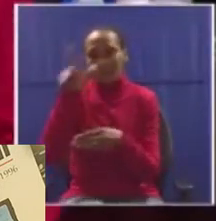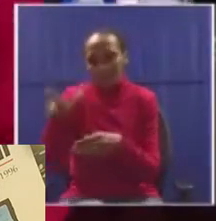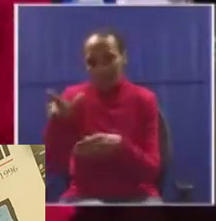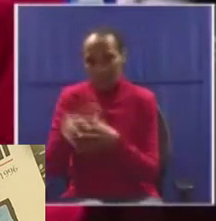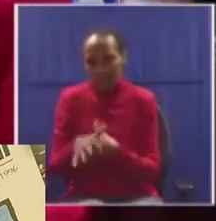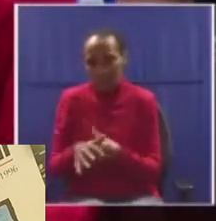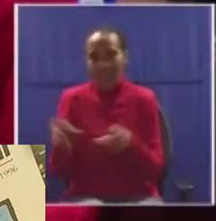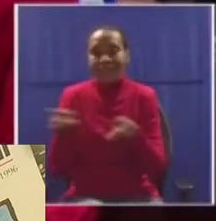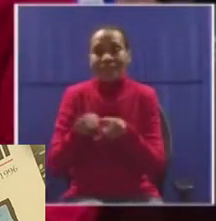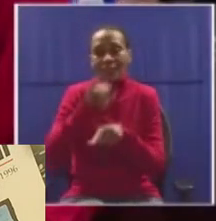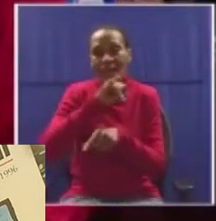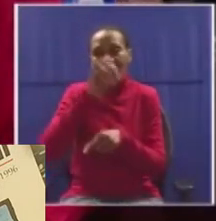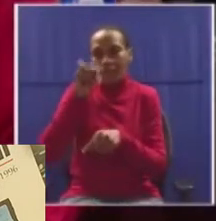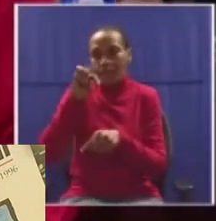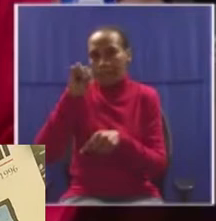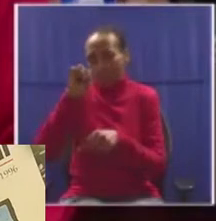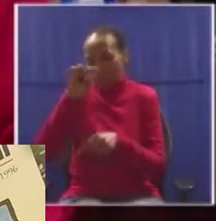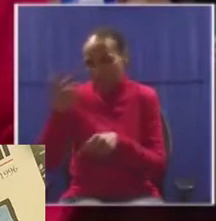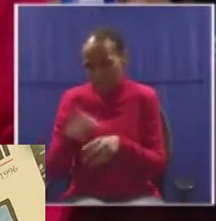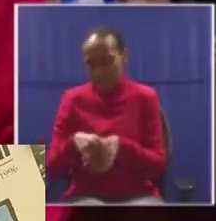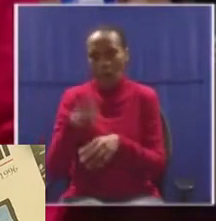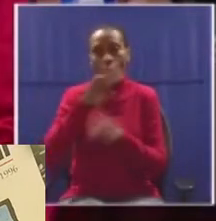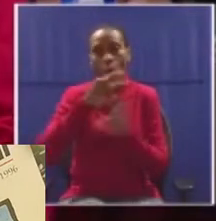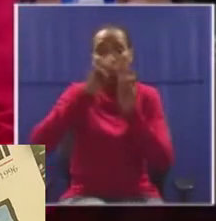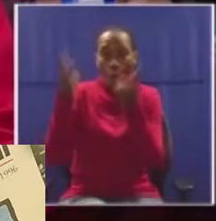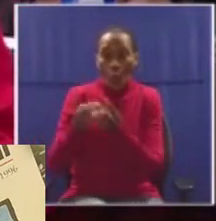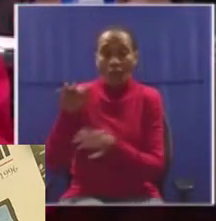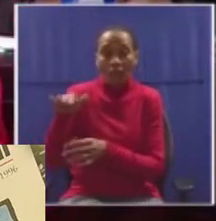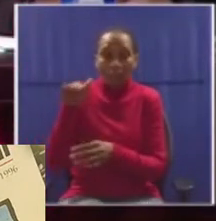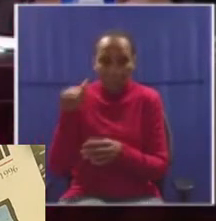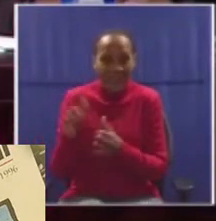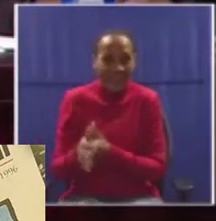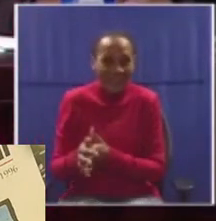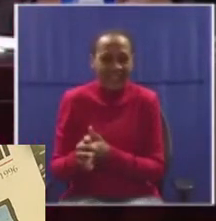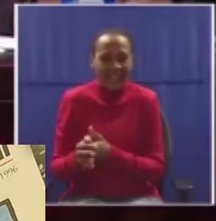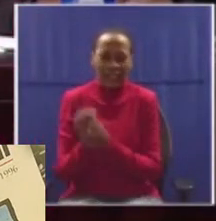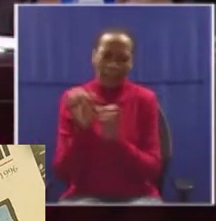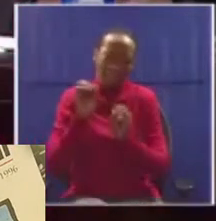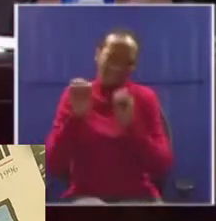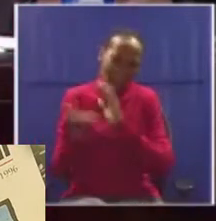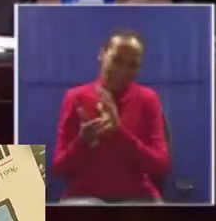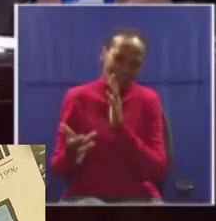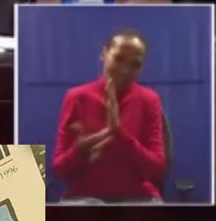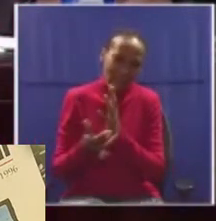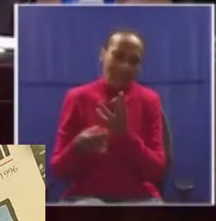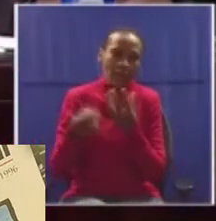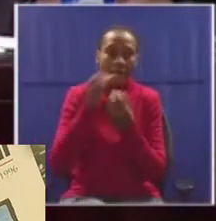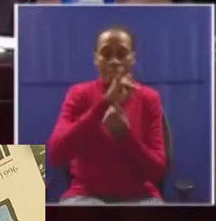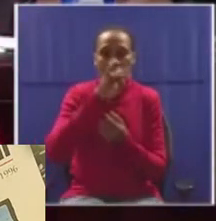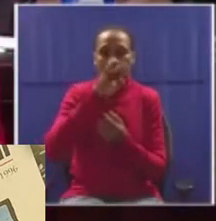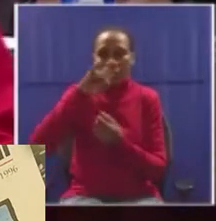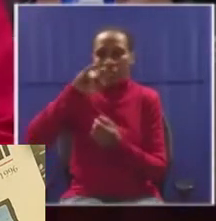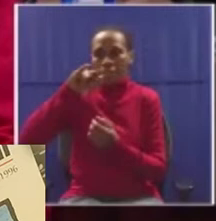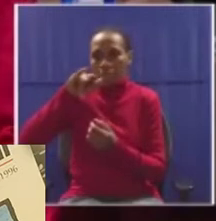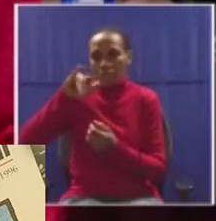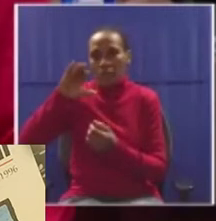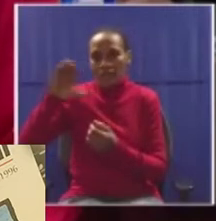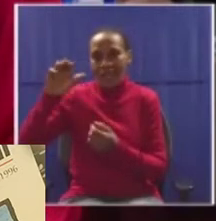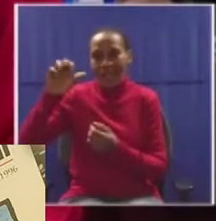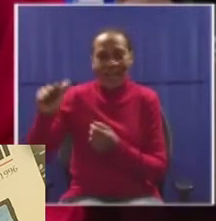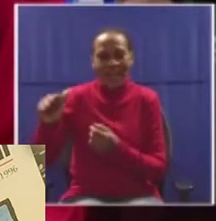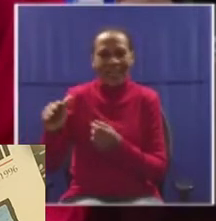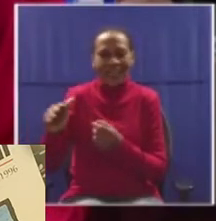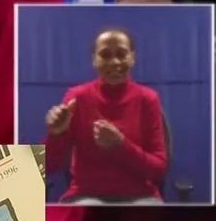IMF the World Bank the annual pilgrimage of the most sophisticated World Financial criminals in Davos